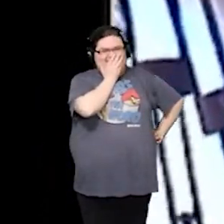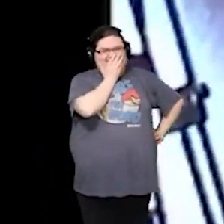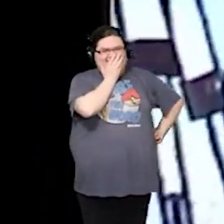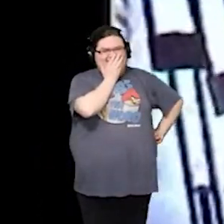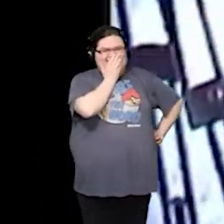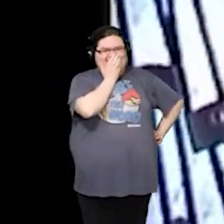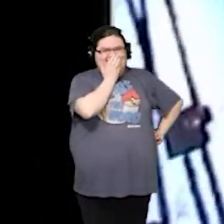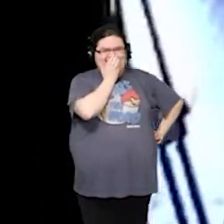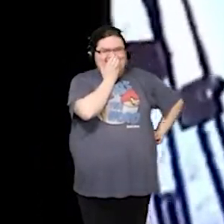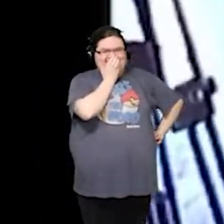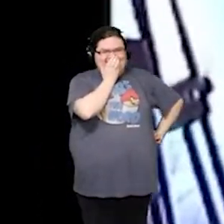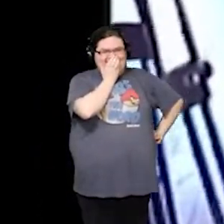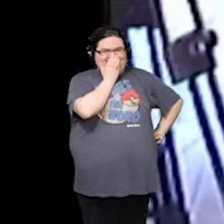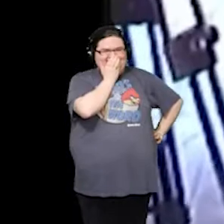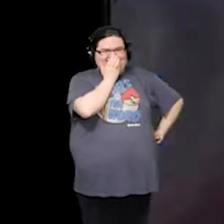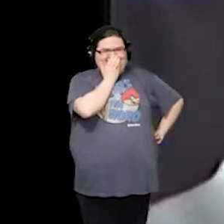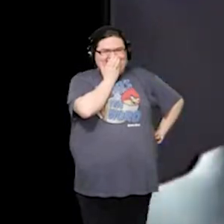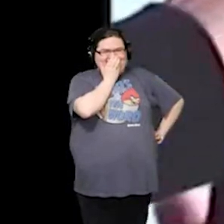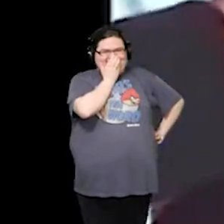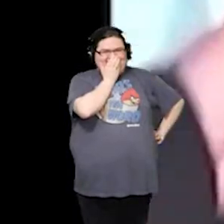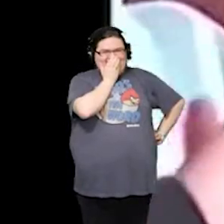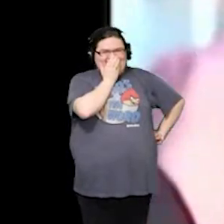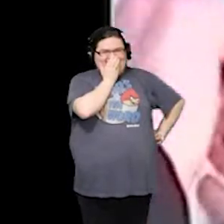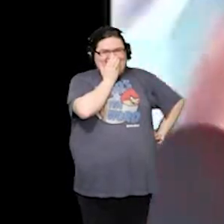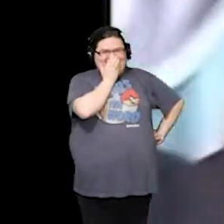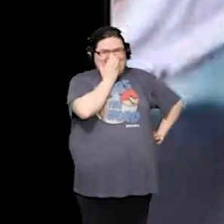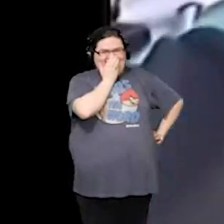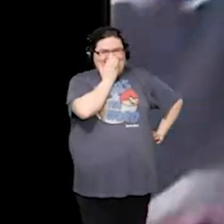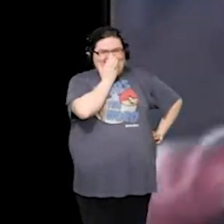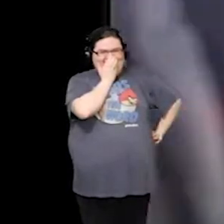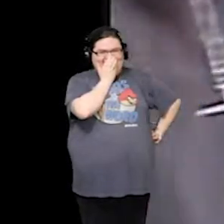I've seen that video. I actually reacted to that video. It was really cool. Oh my god.